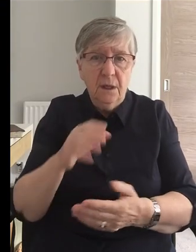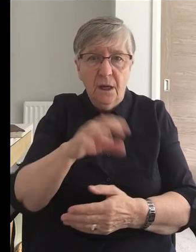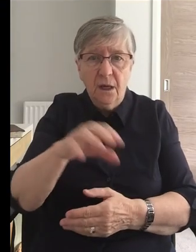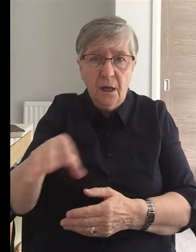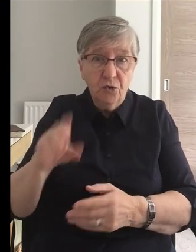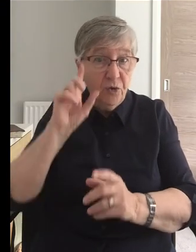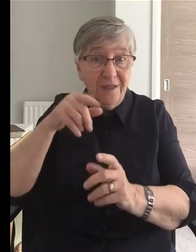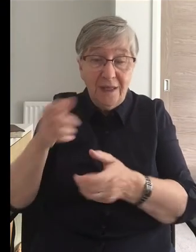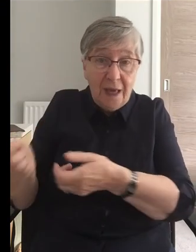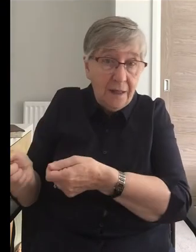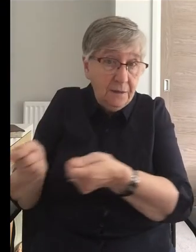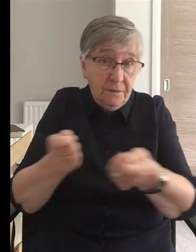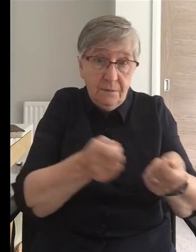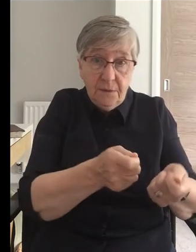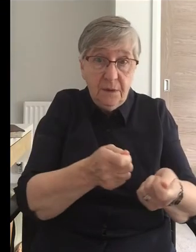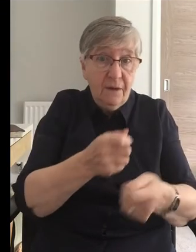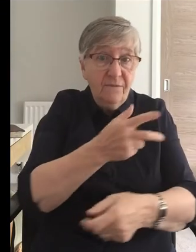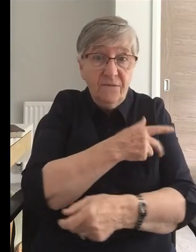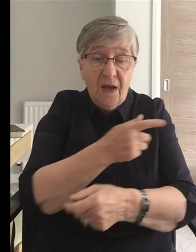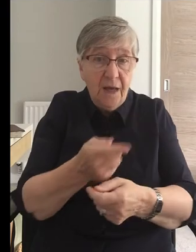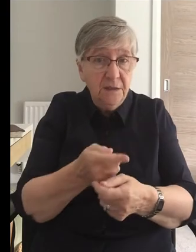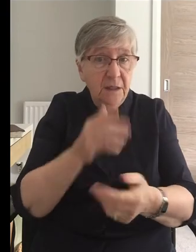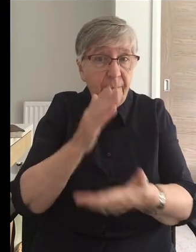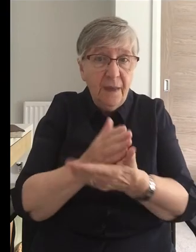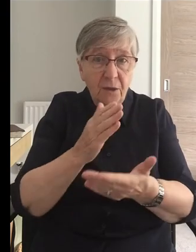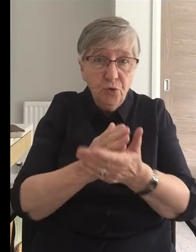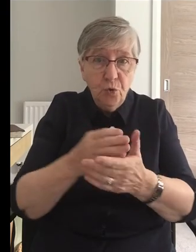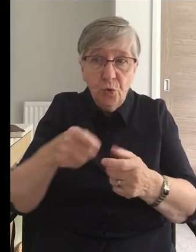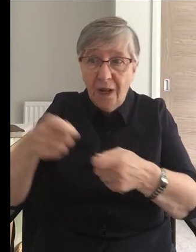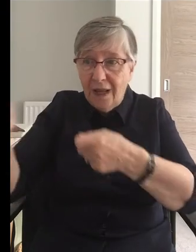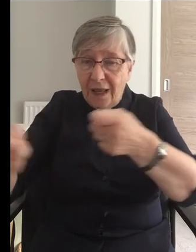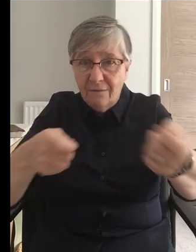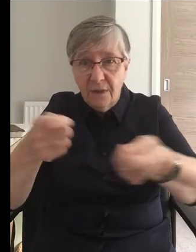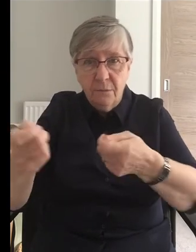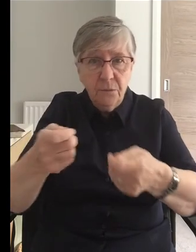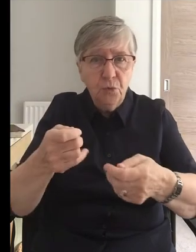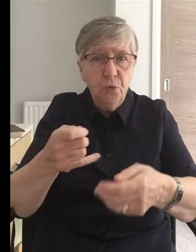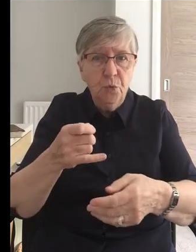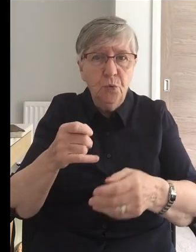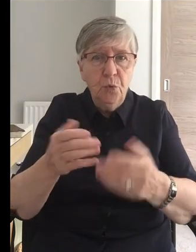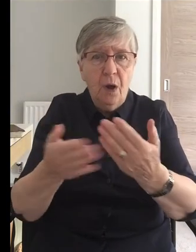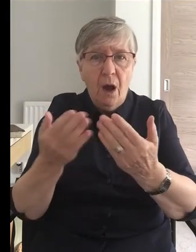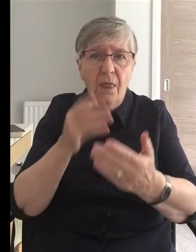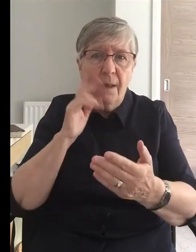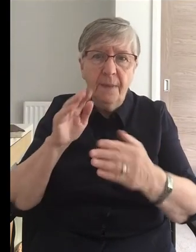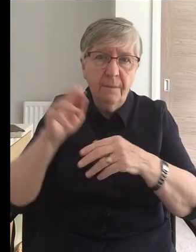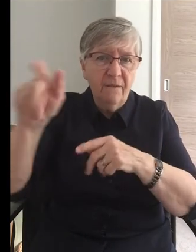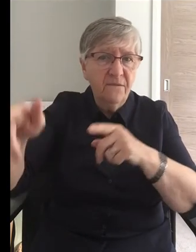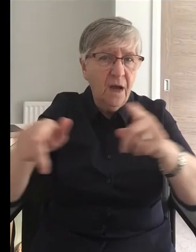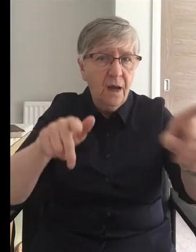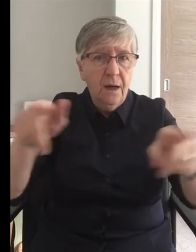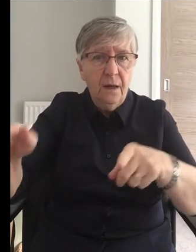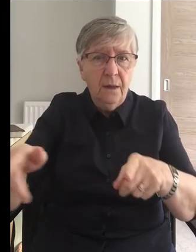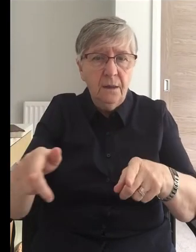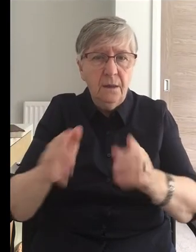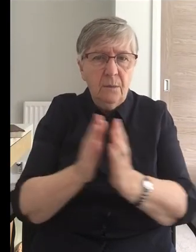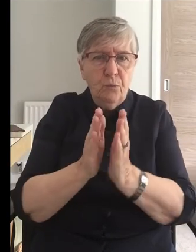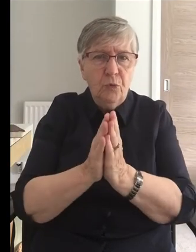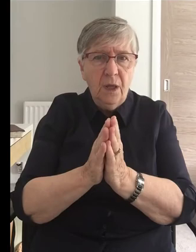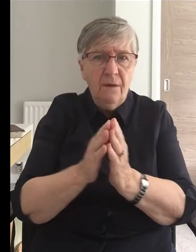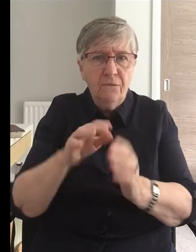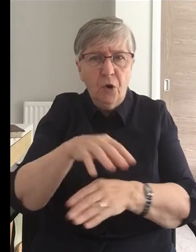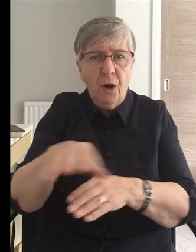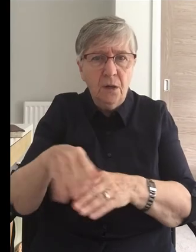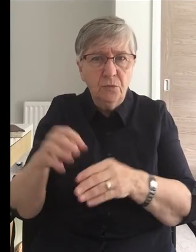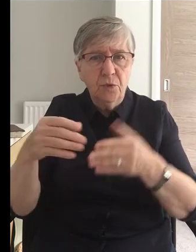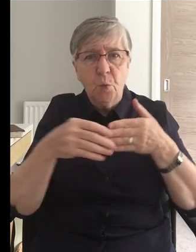the vaccines or make sure they get to the most vulnerable people. We pray for countries where the leaders are